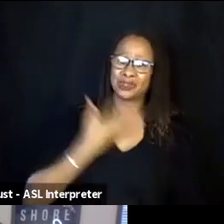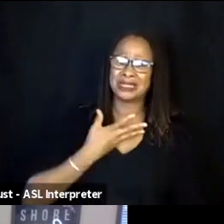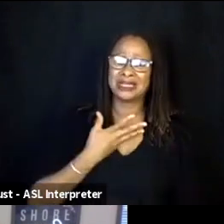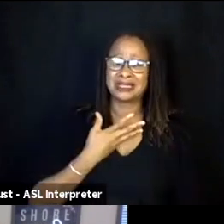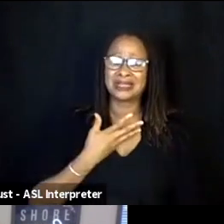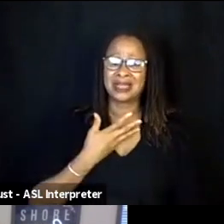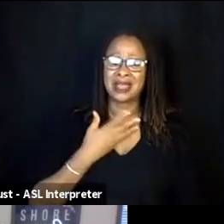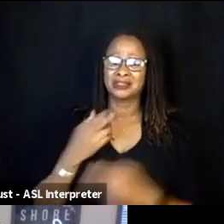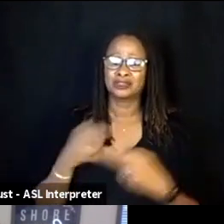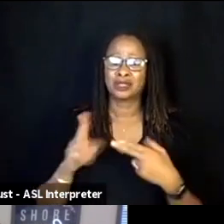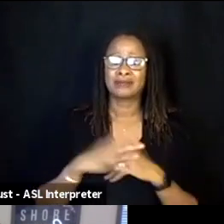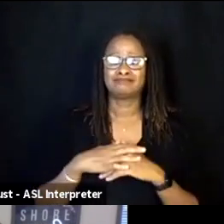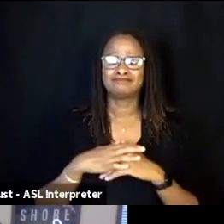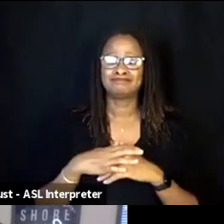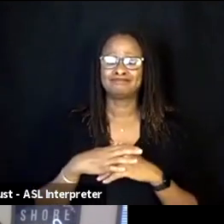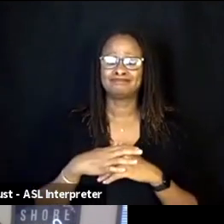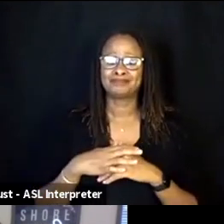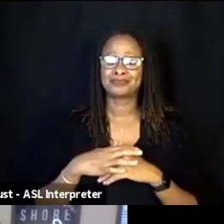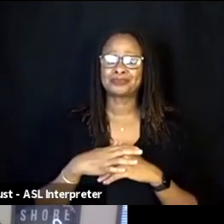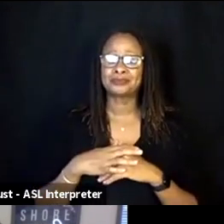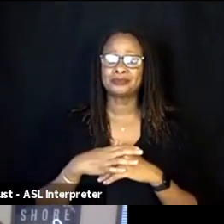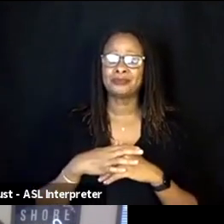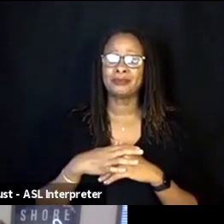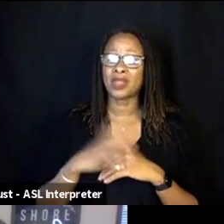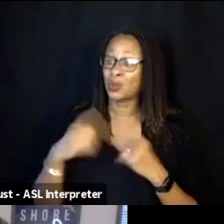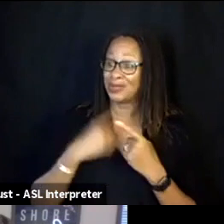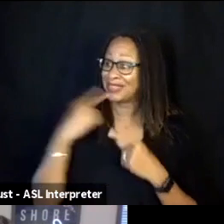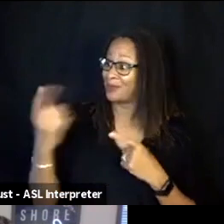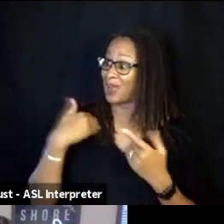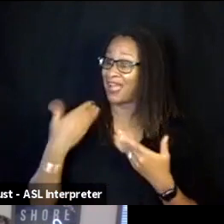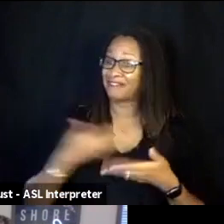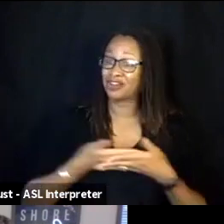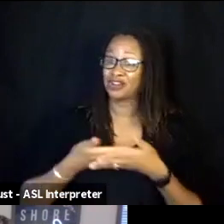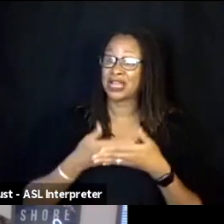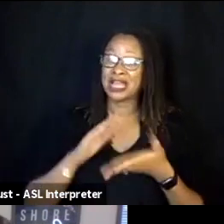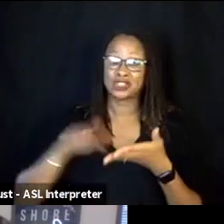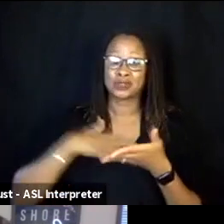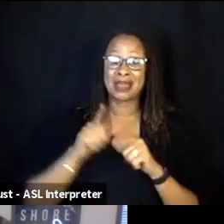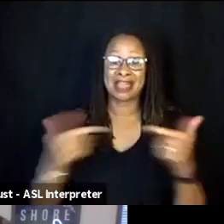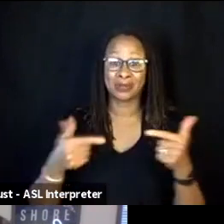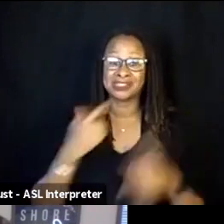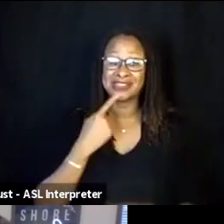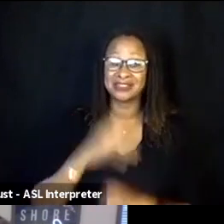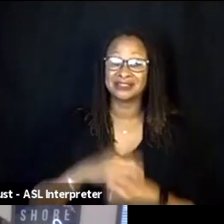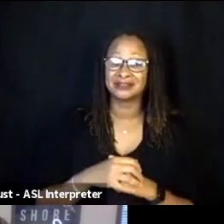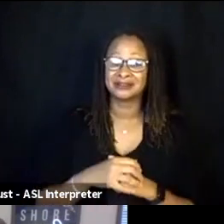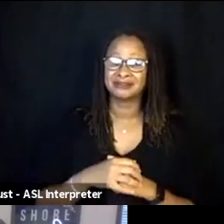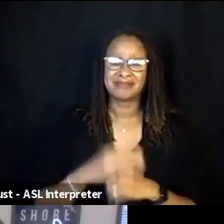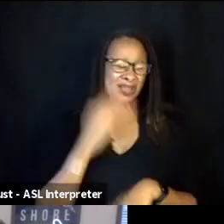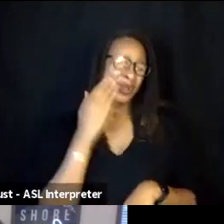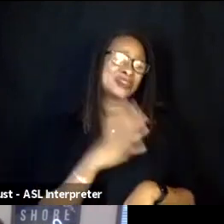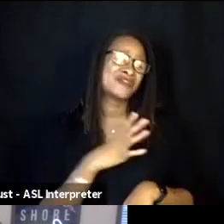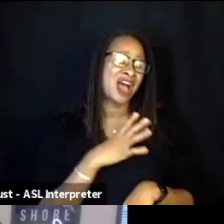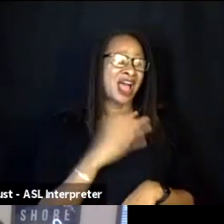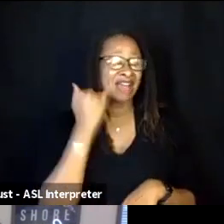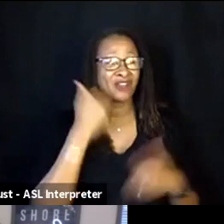In short, basically, when we told him we were having a girl, excuse my language coming up, he said, you know, it's fine. If you're